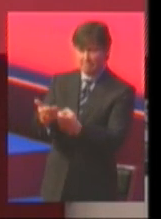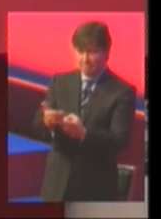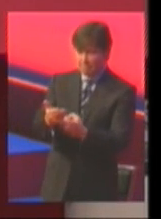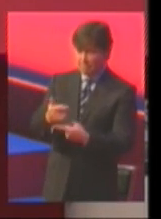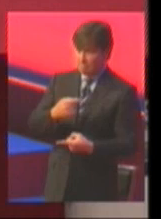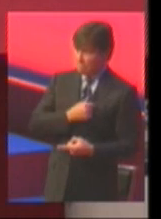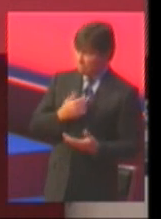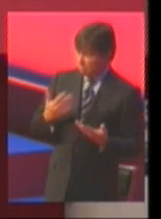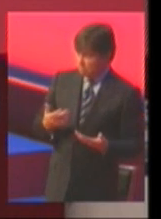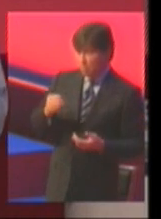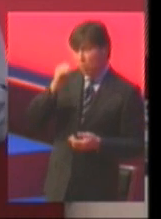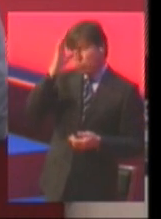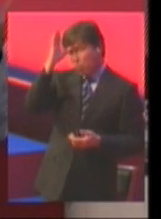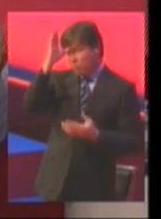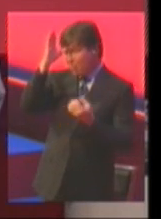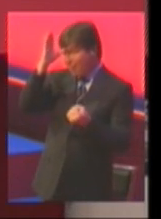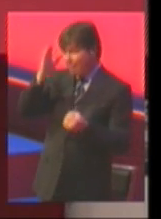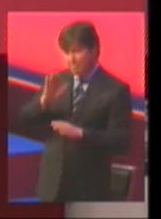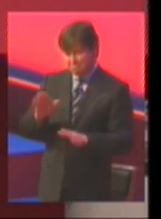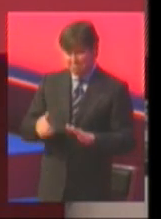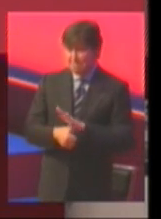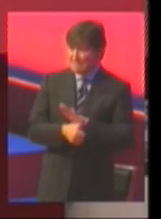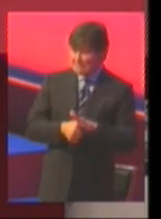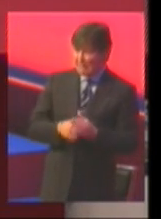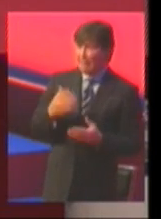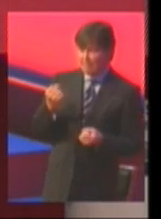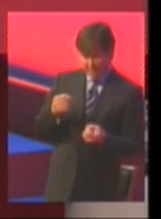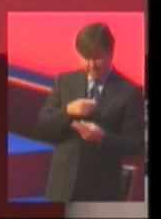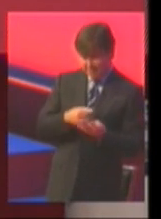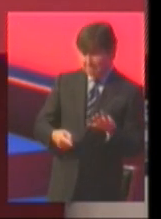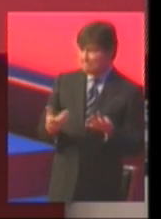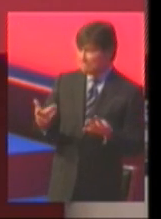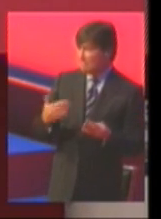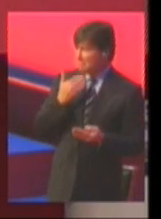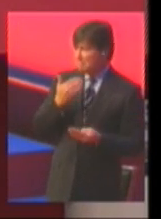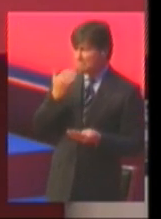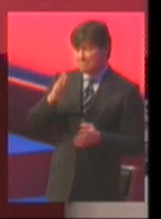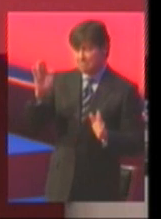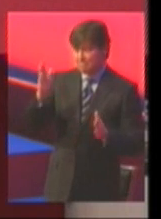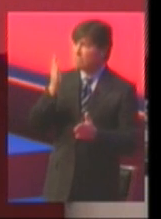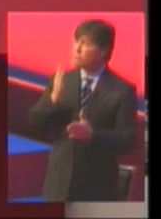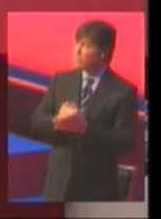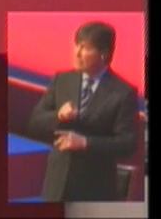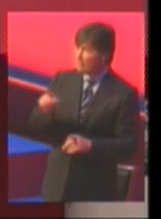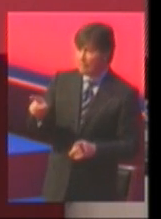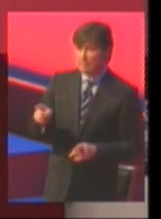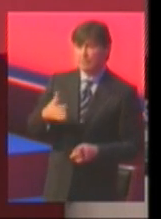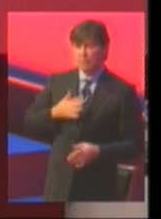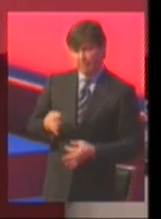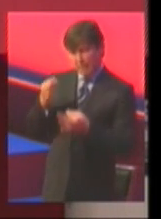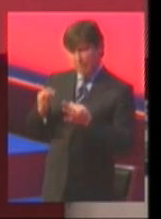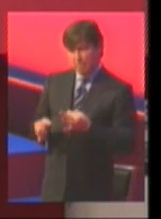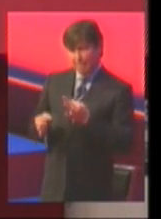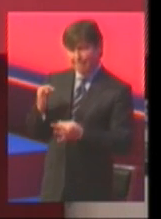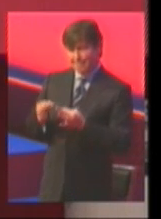question of whether we have the knowledge or whether we have the skills or the know-how. We have those. The question is this: do we have the